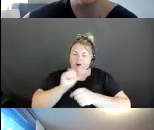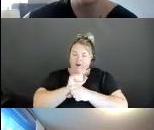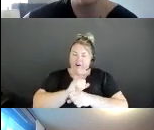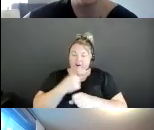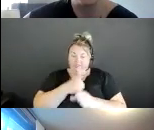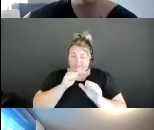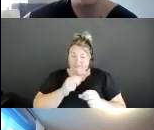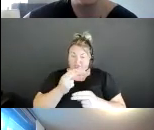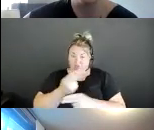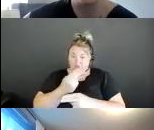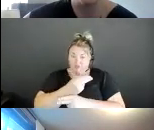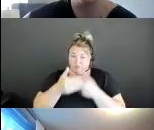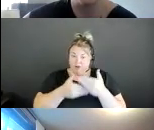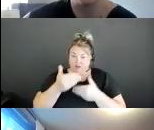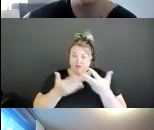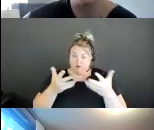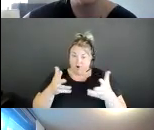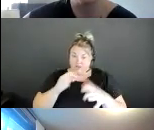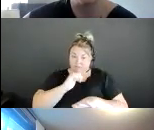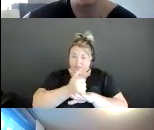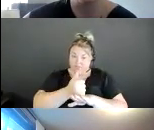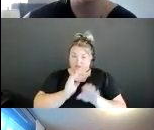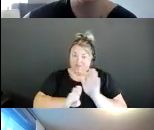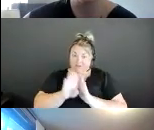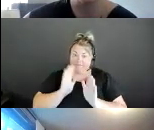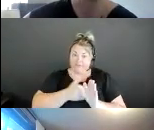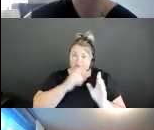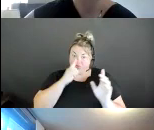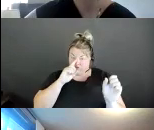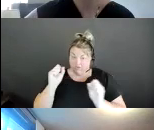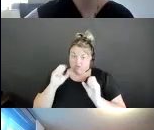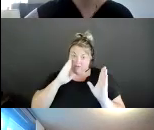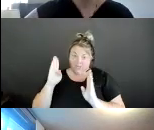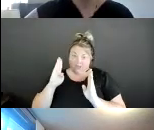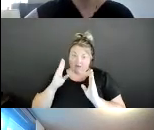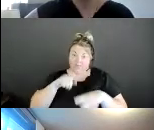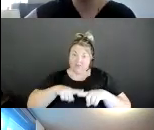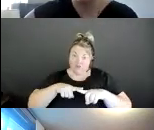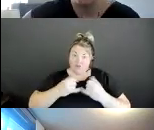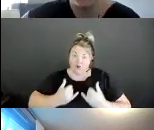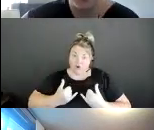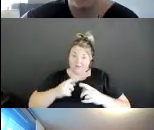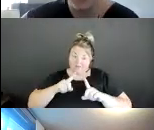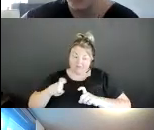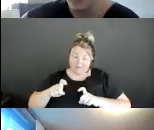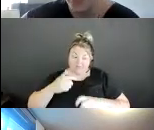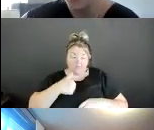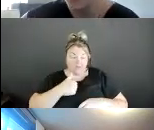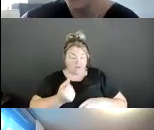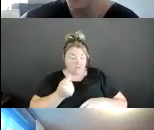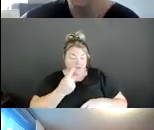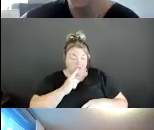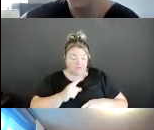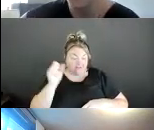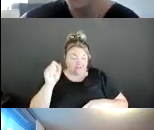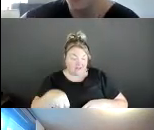the processes already in place by developing our strategic plan from the current assessment? My understanding of that would be